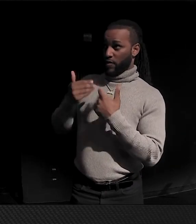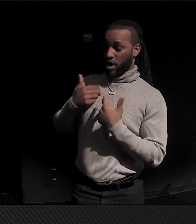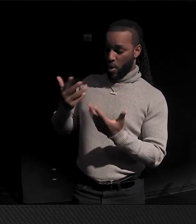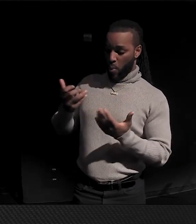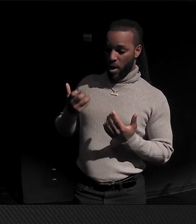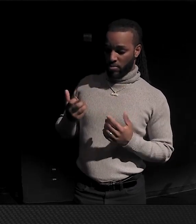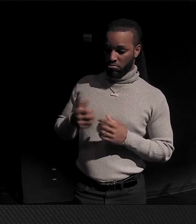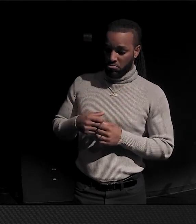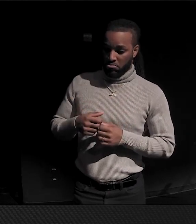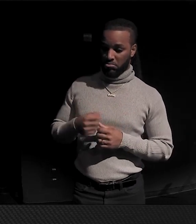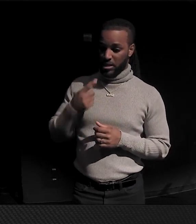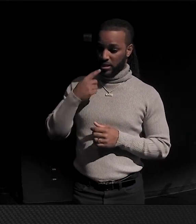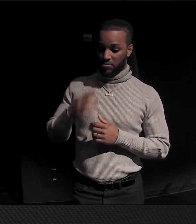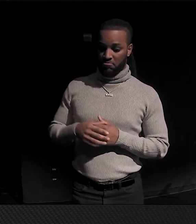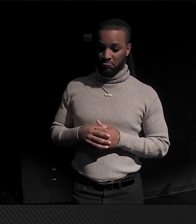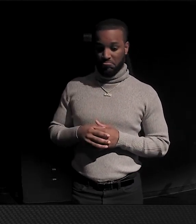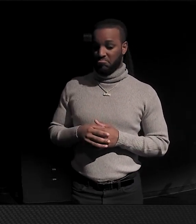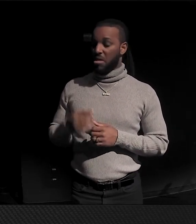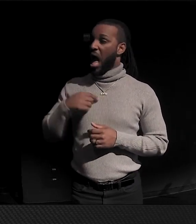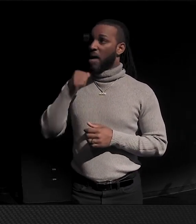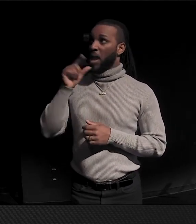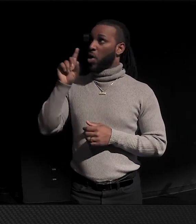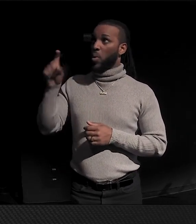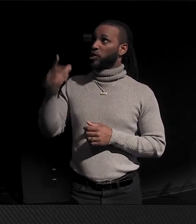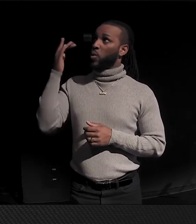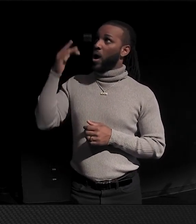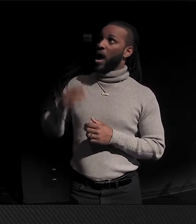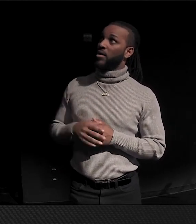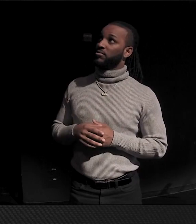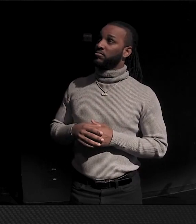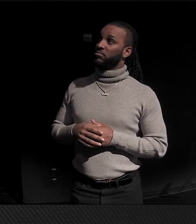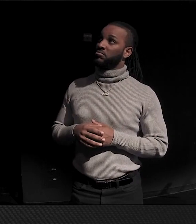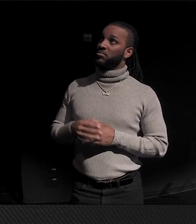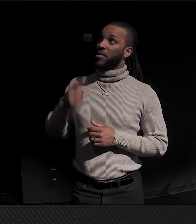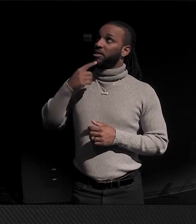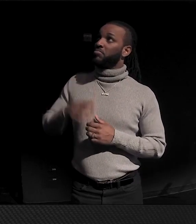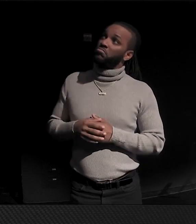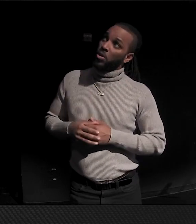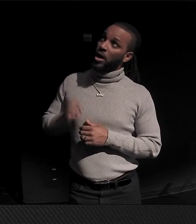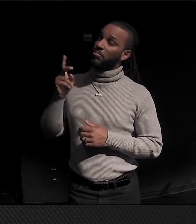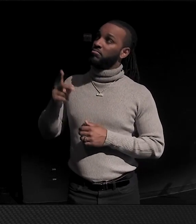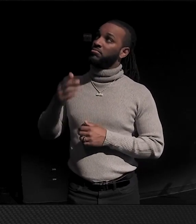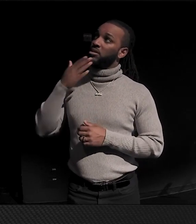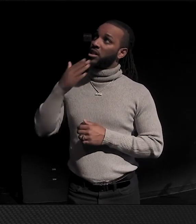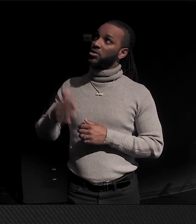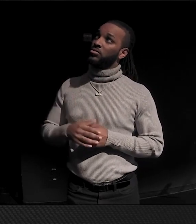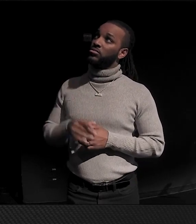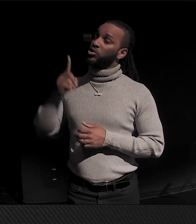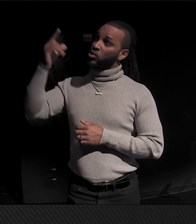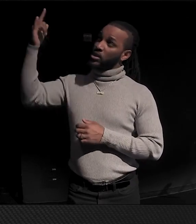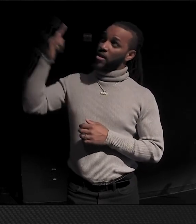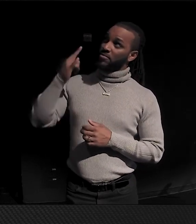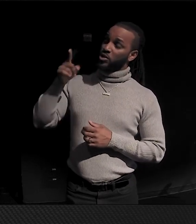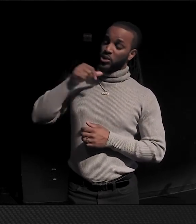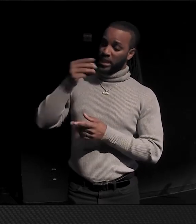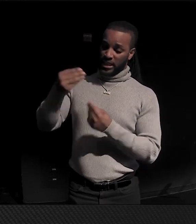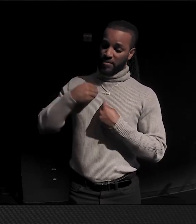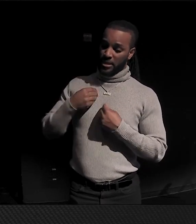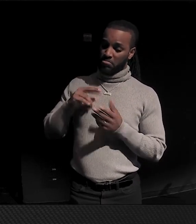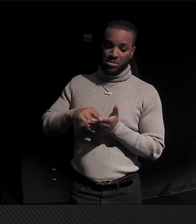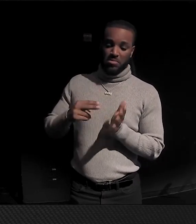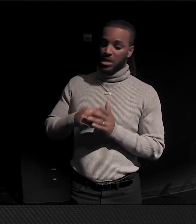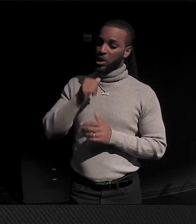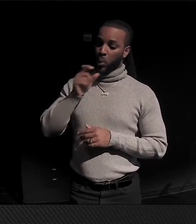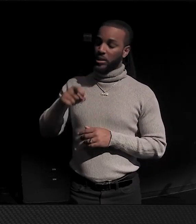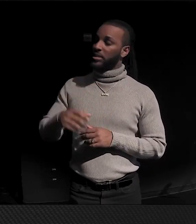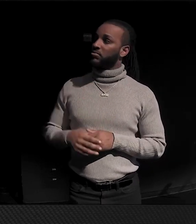say, I'm not questioning why. I'm asking, what are you up to? You love me. I know you love me. So